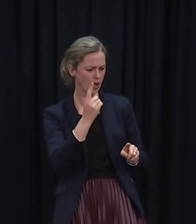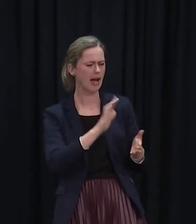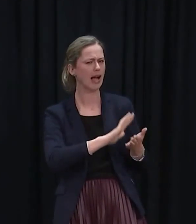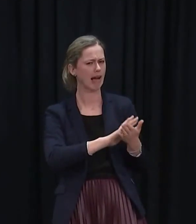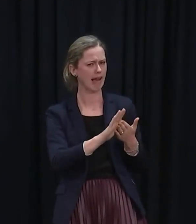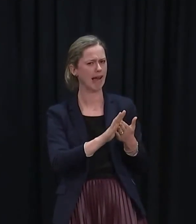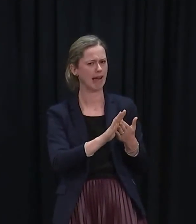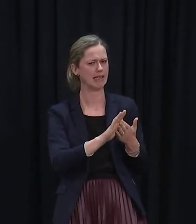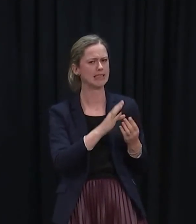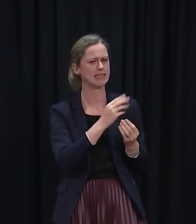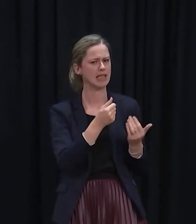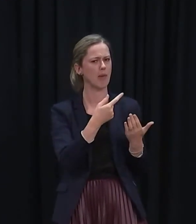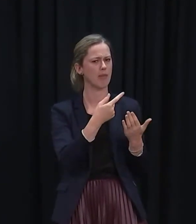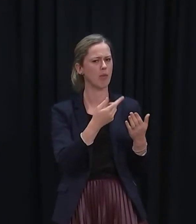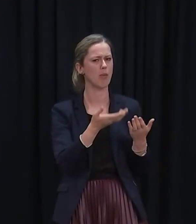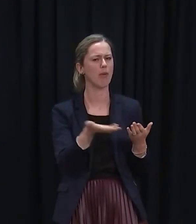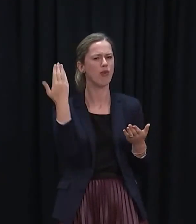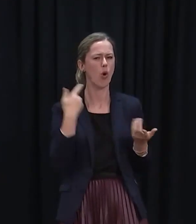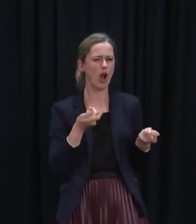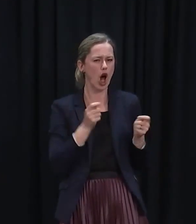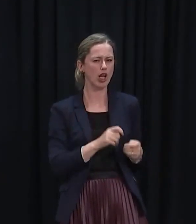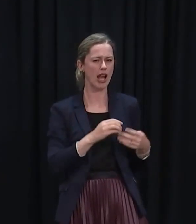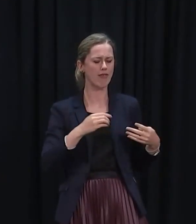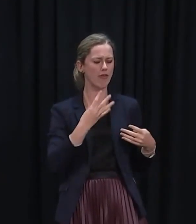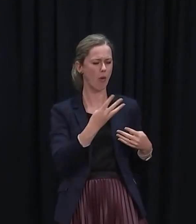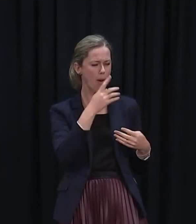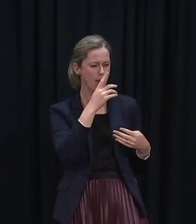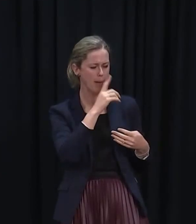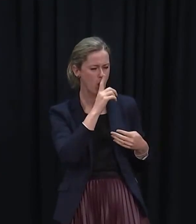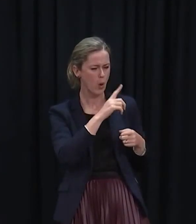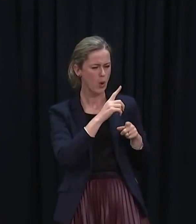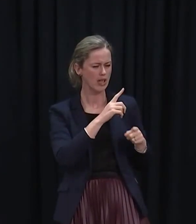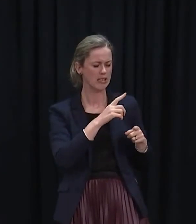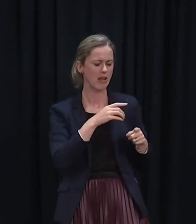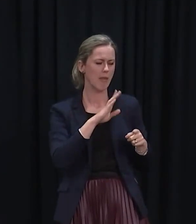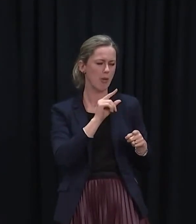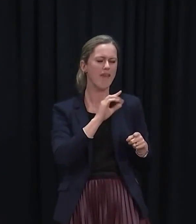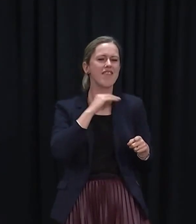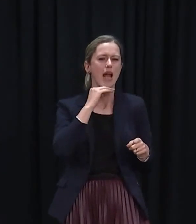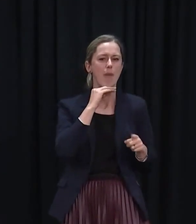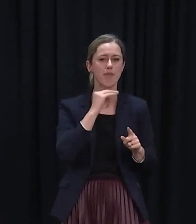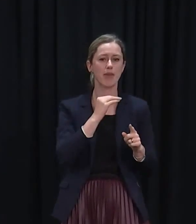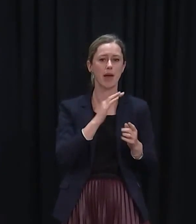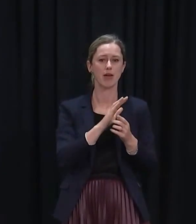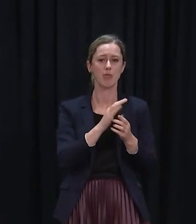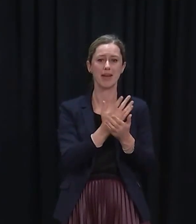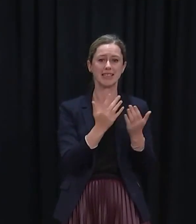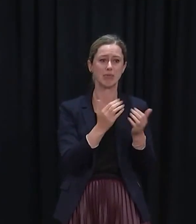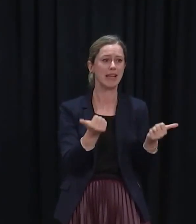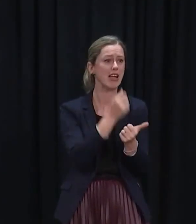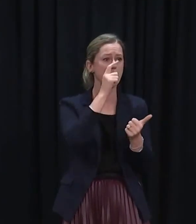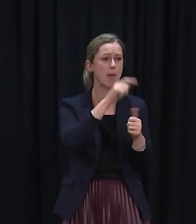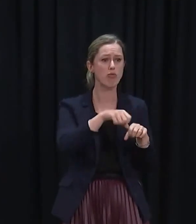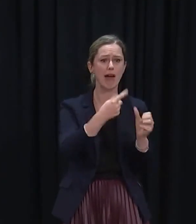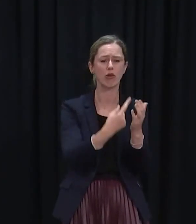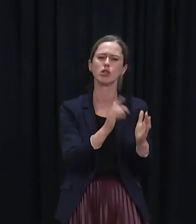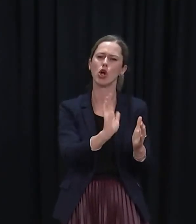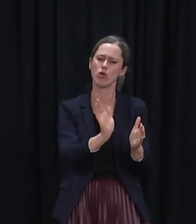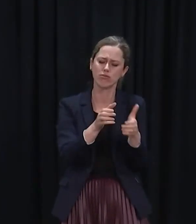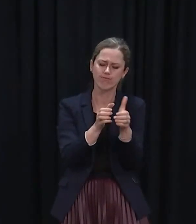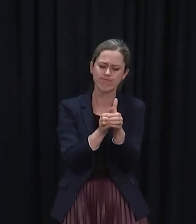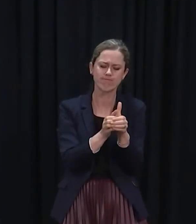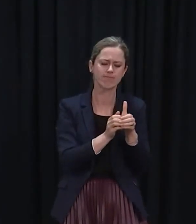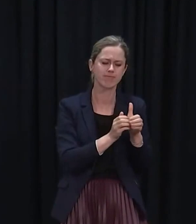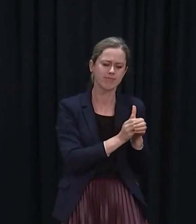see the compliance with those rules fraying enough around the edges. Now, it doesn't require a big number of people to stop following the rules for there to be